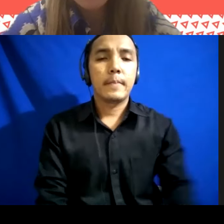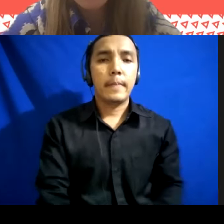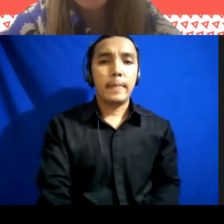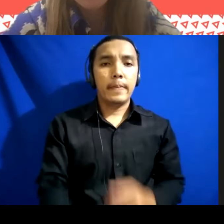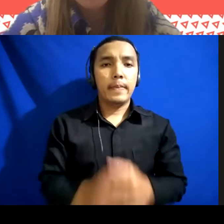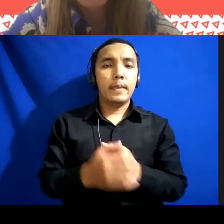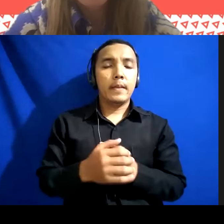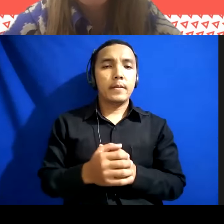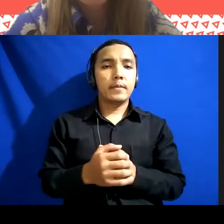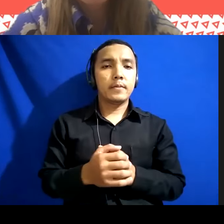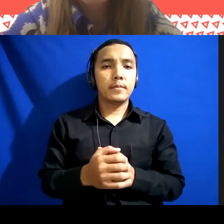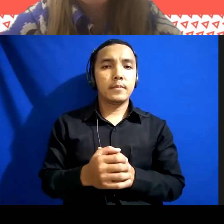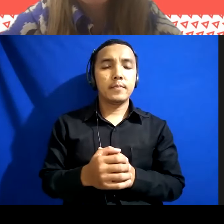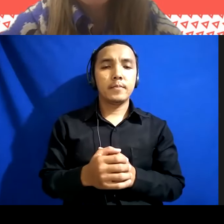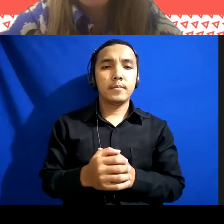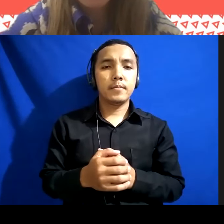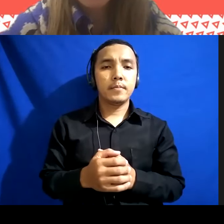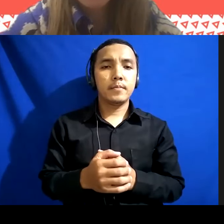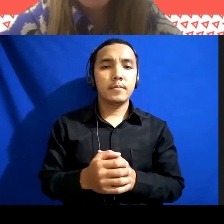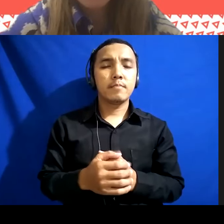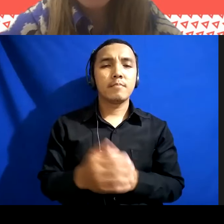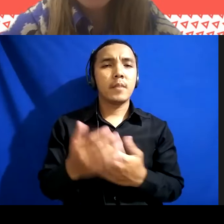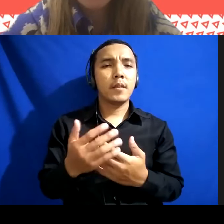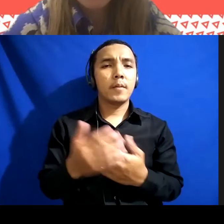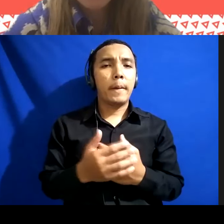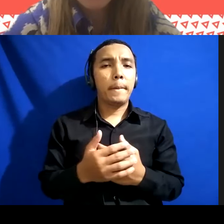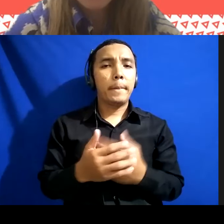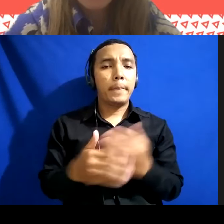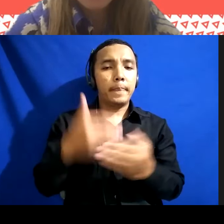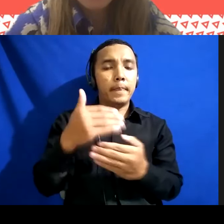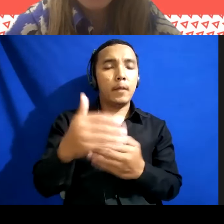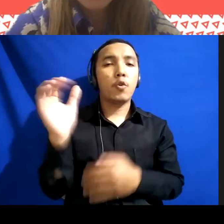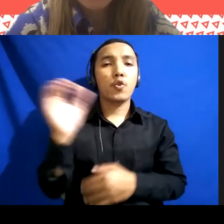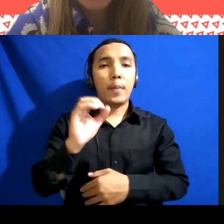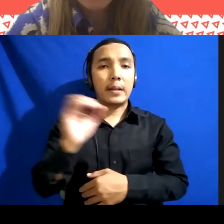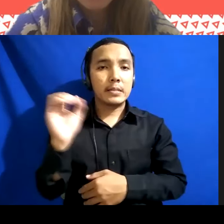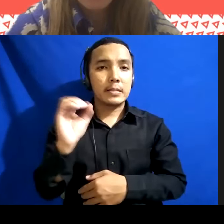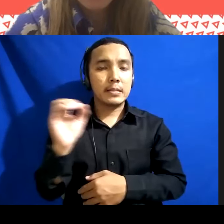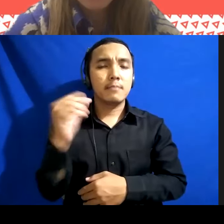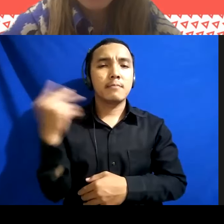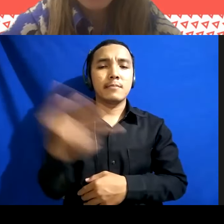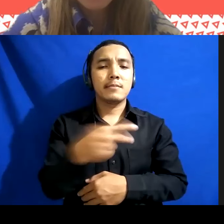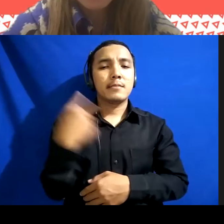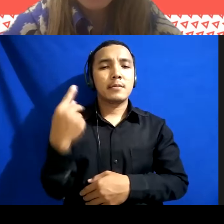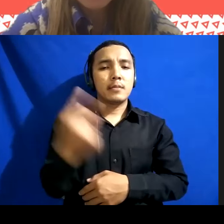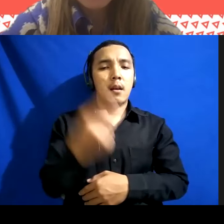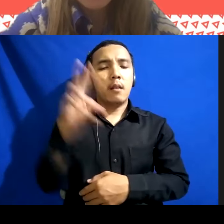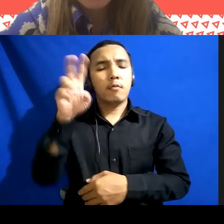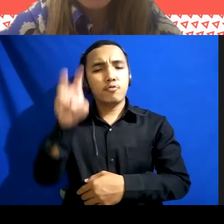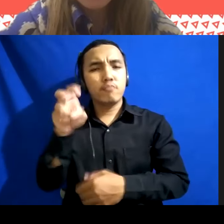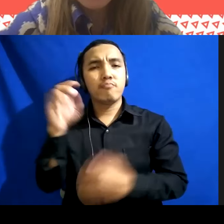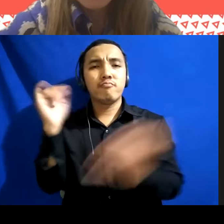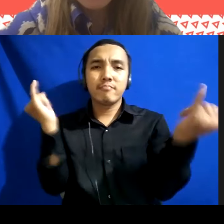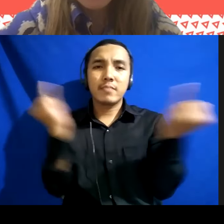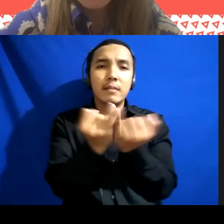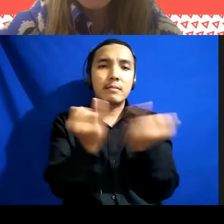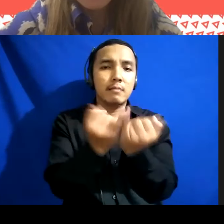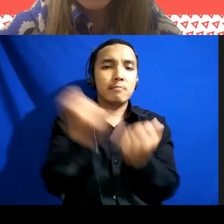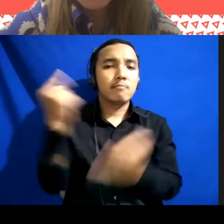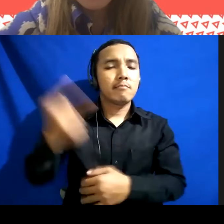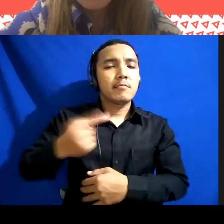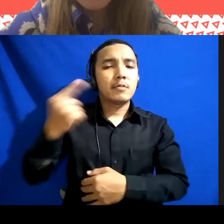naught. Yeah, it would be for nothing. So automatically, we have to address